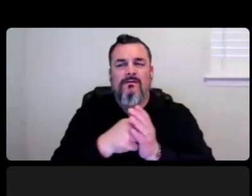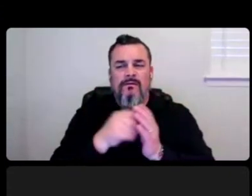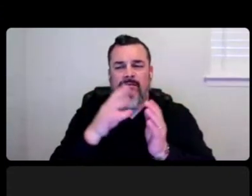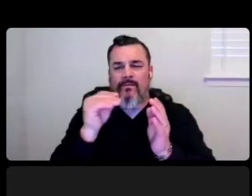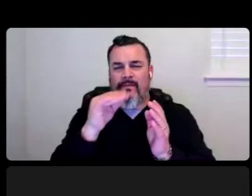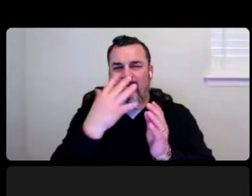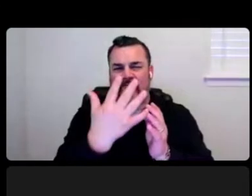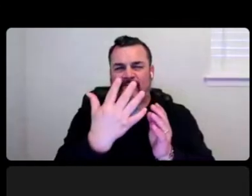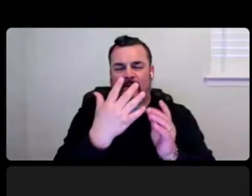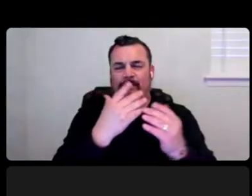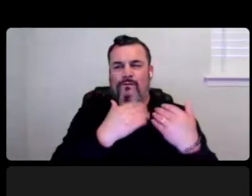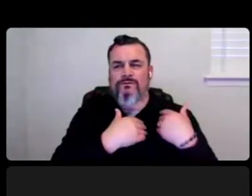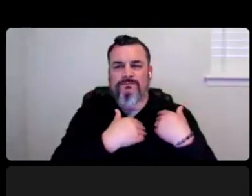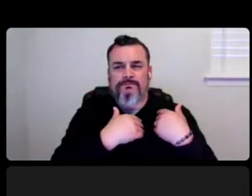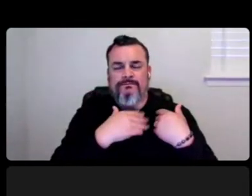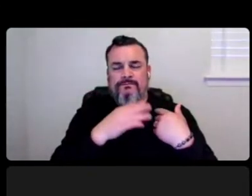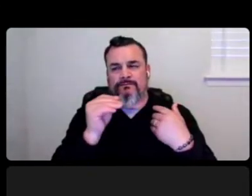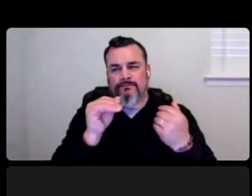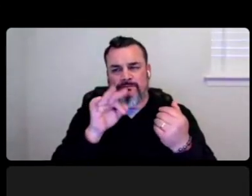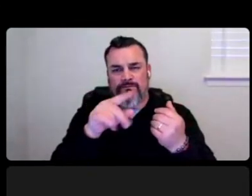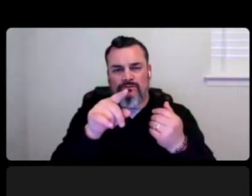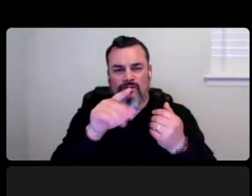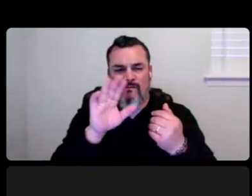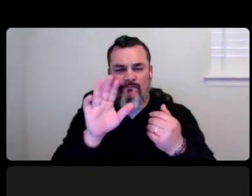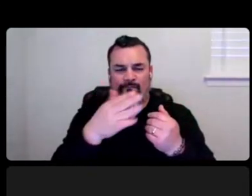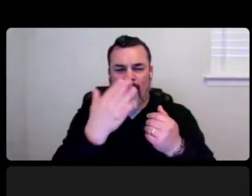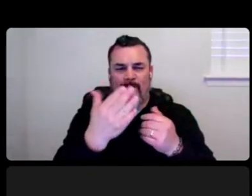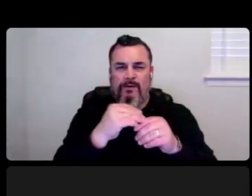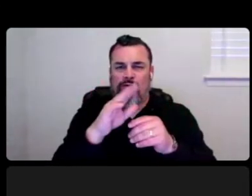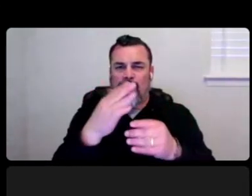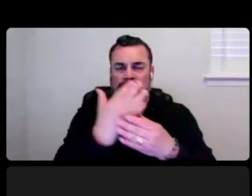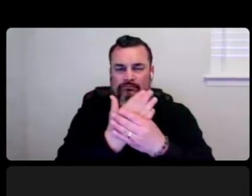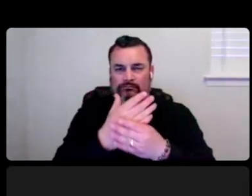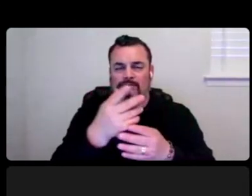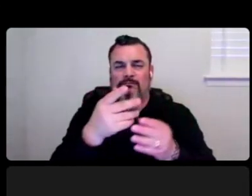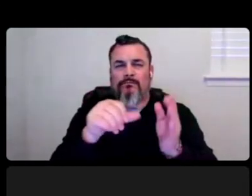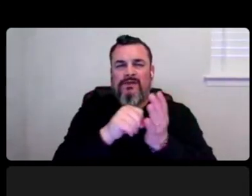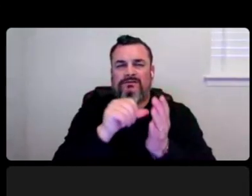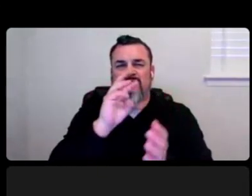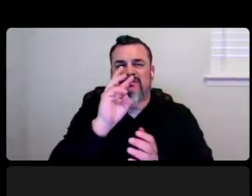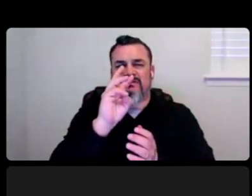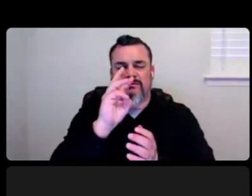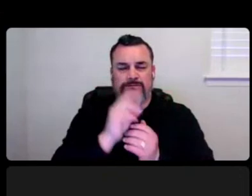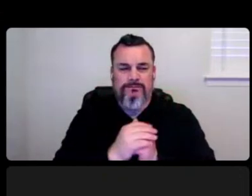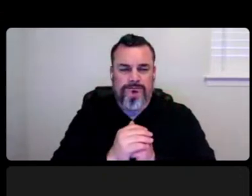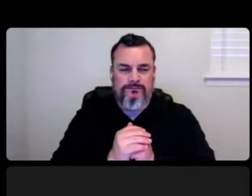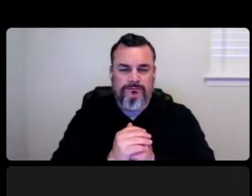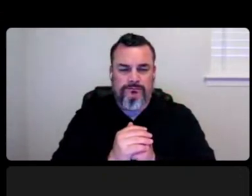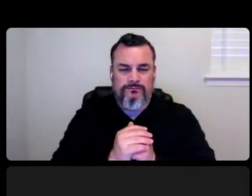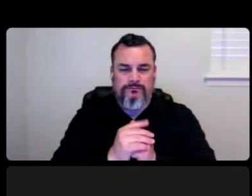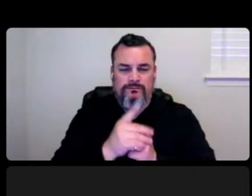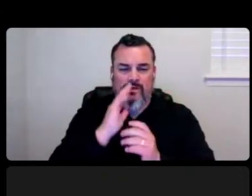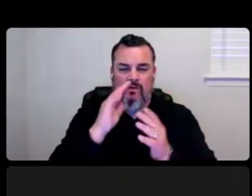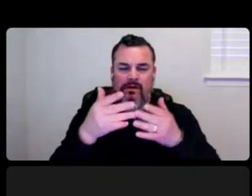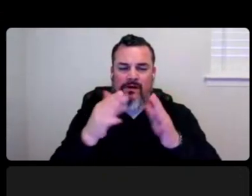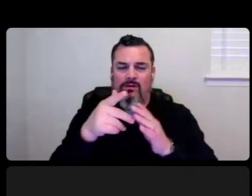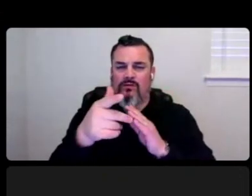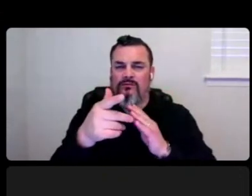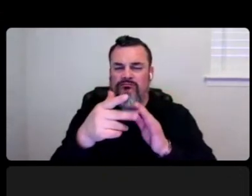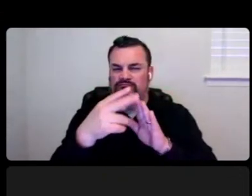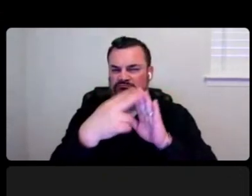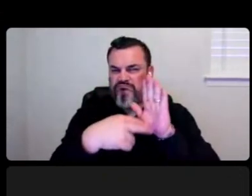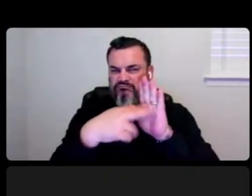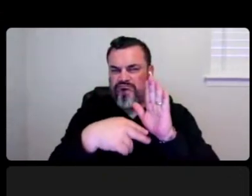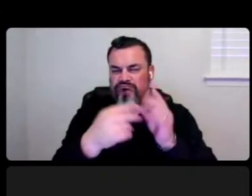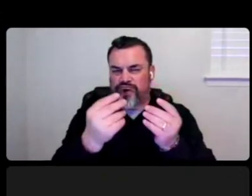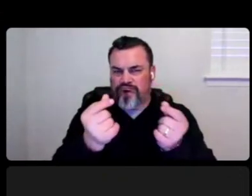there are five responsibilities. And if you flip over in your handbook to page 6 with me, I'm going to let you kind of read